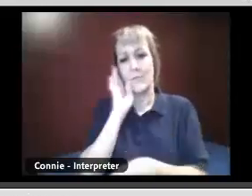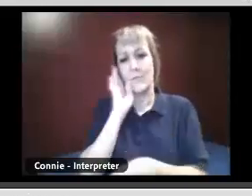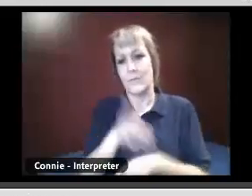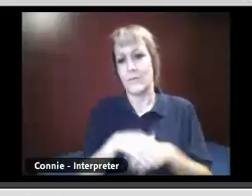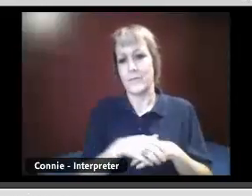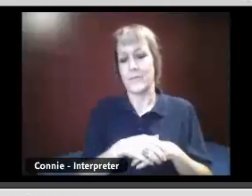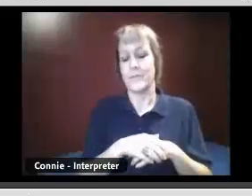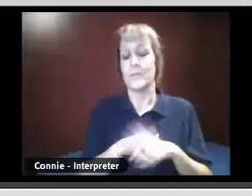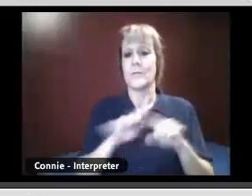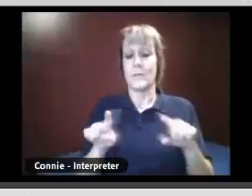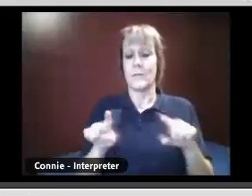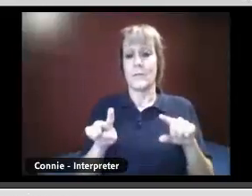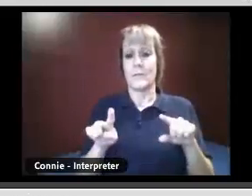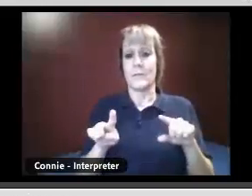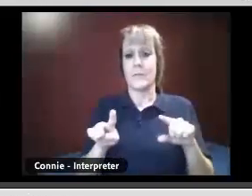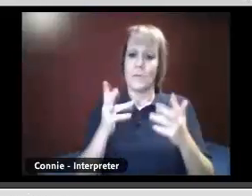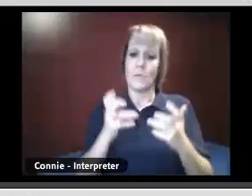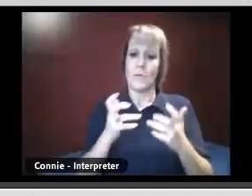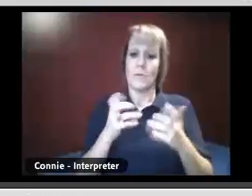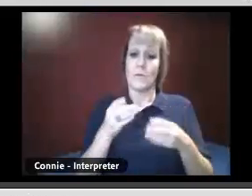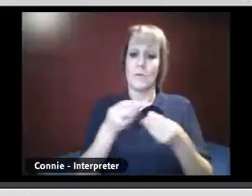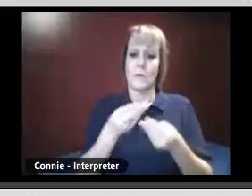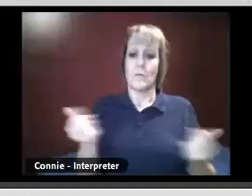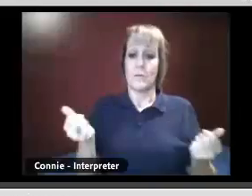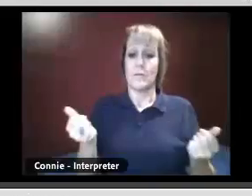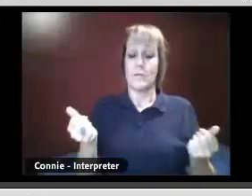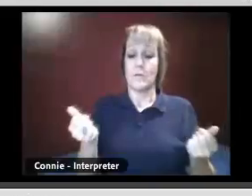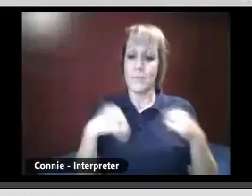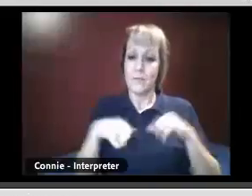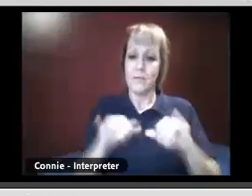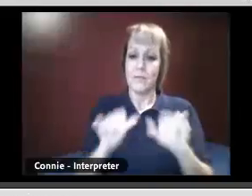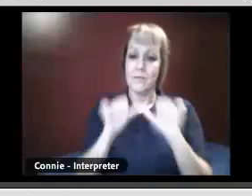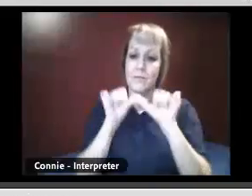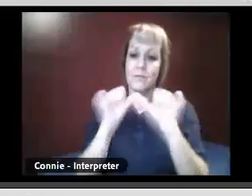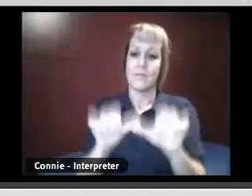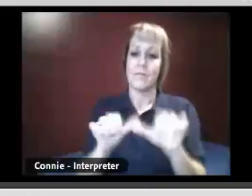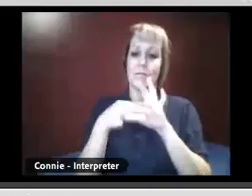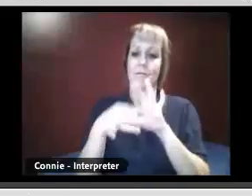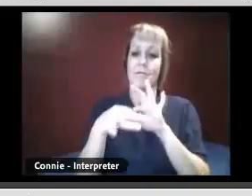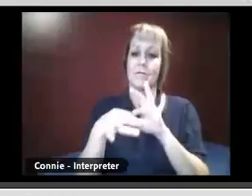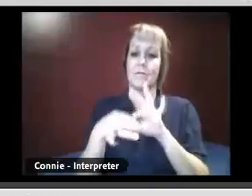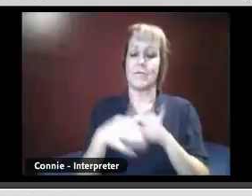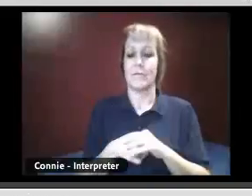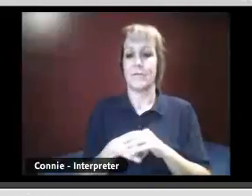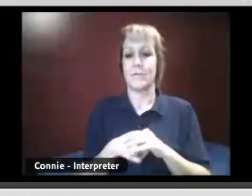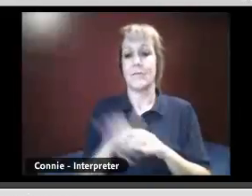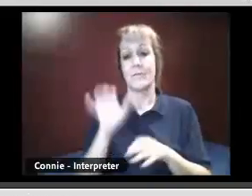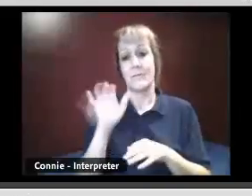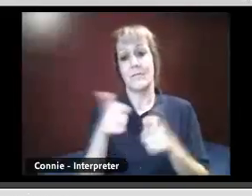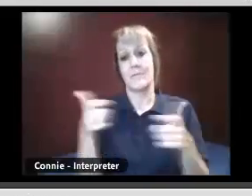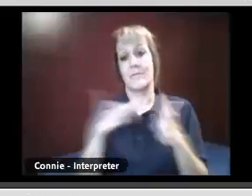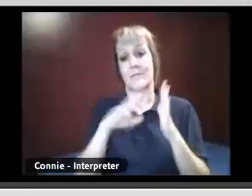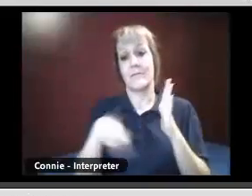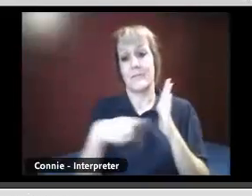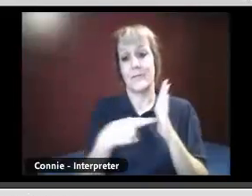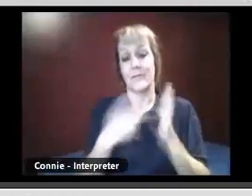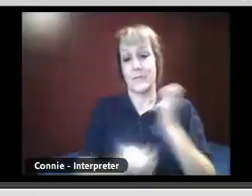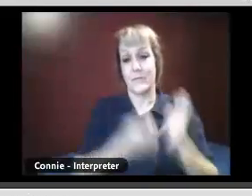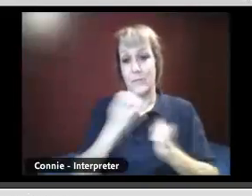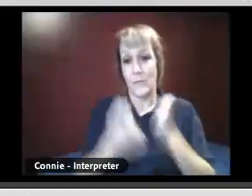end of the day, we want to resolve them and still maintain the relationship. And there's the big role that emotional